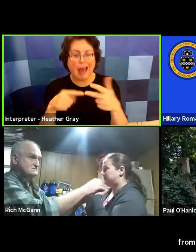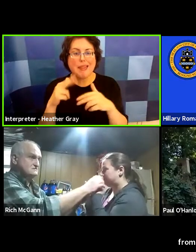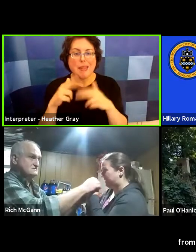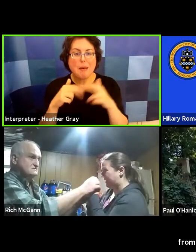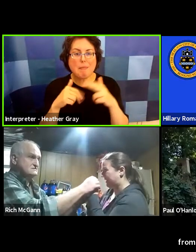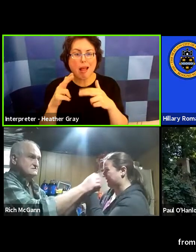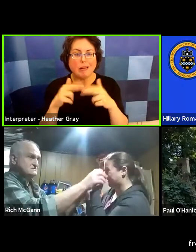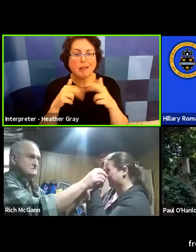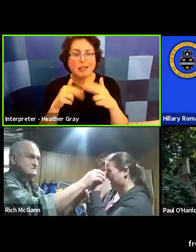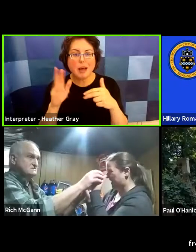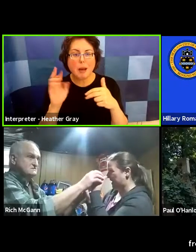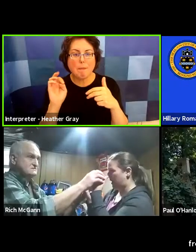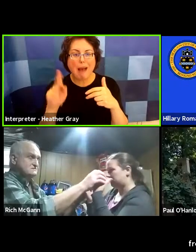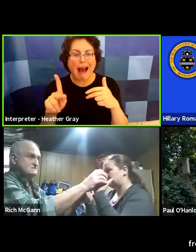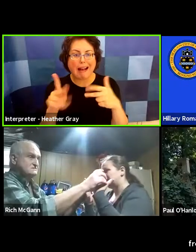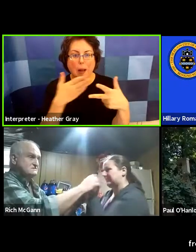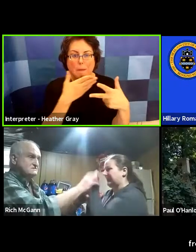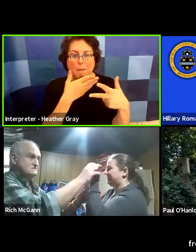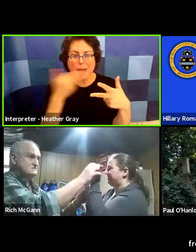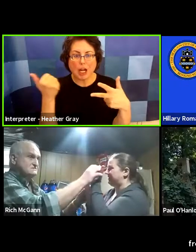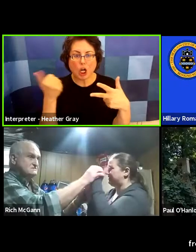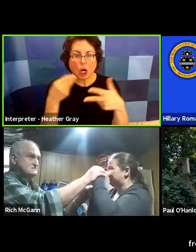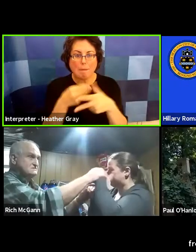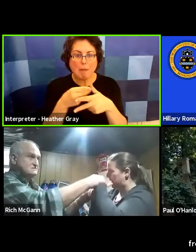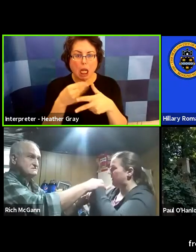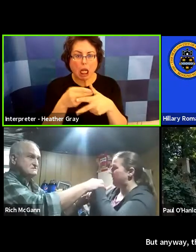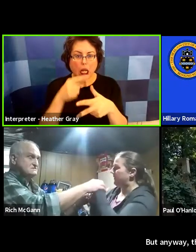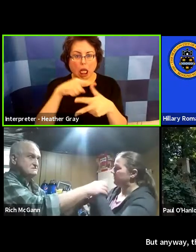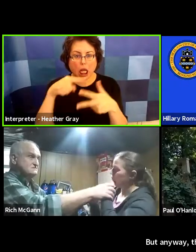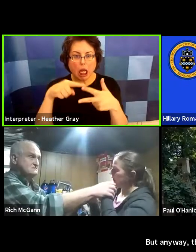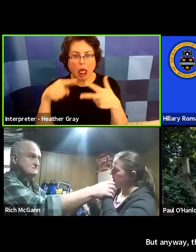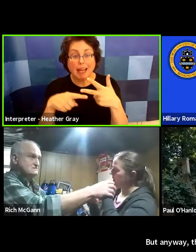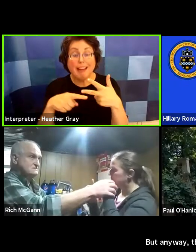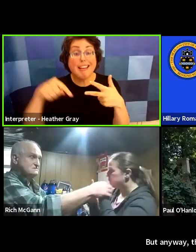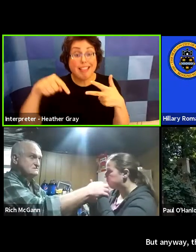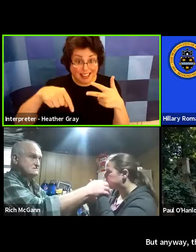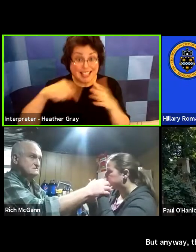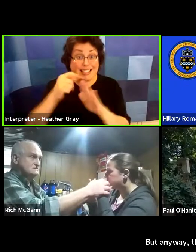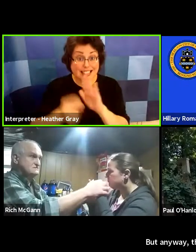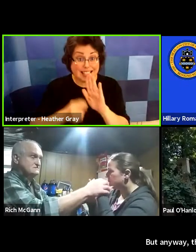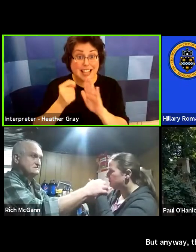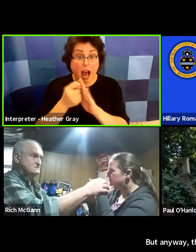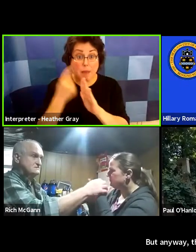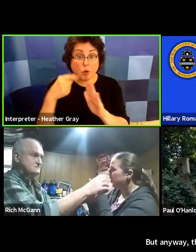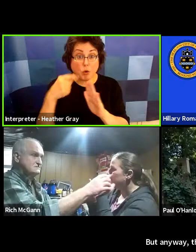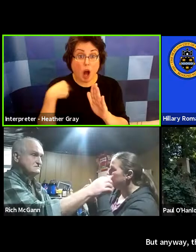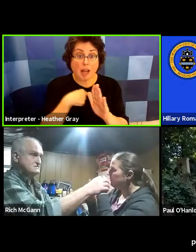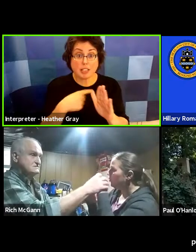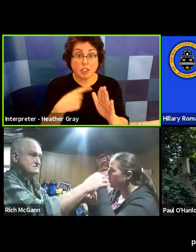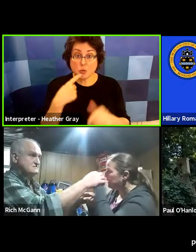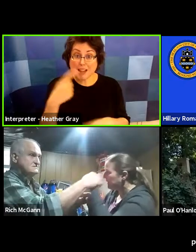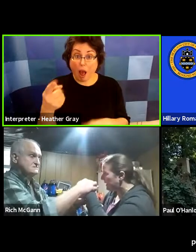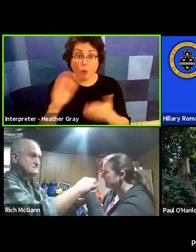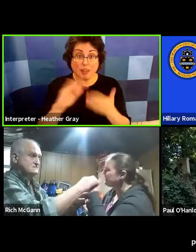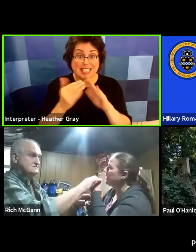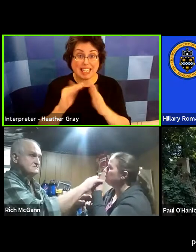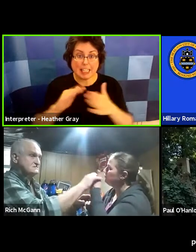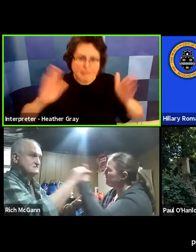this is really the time, I think, for us to be pushing for nighttime